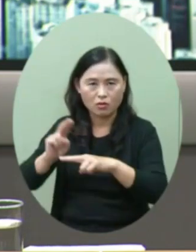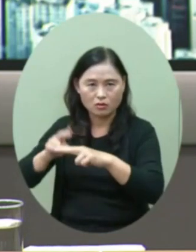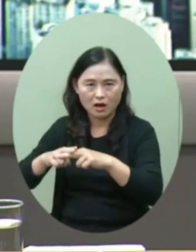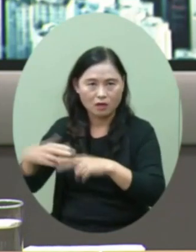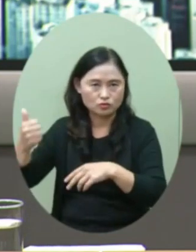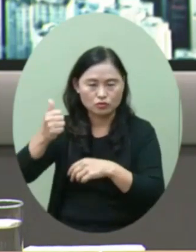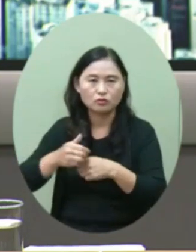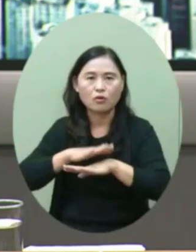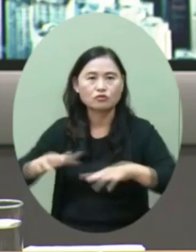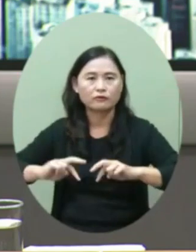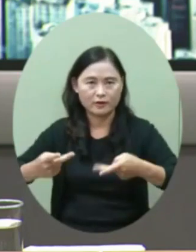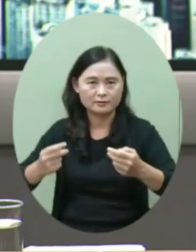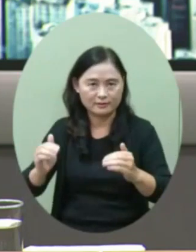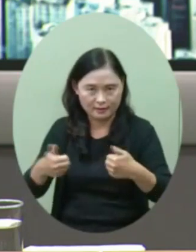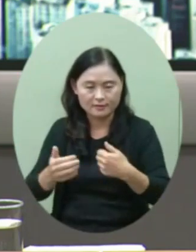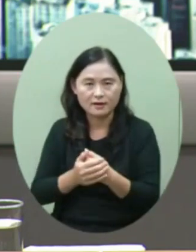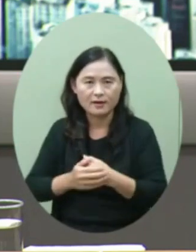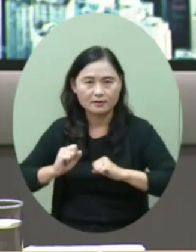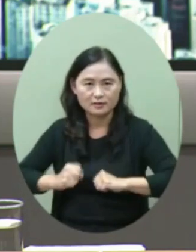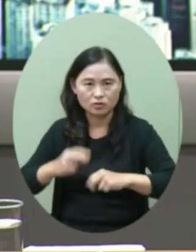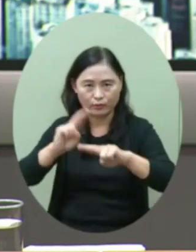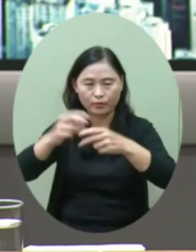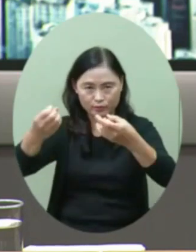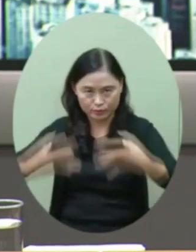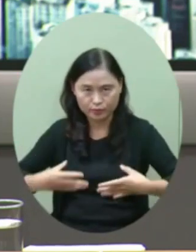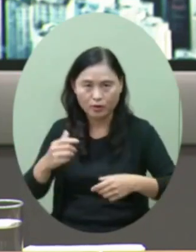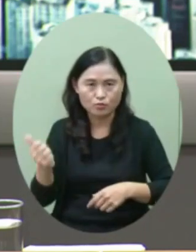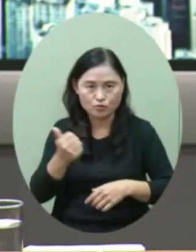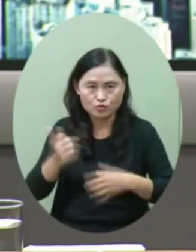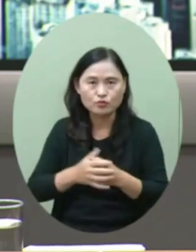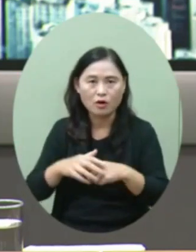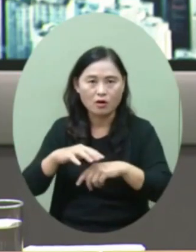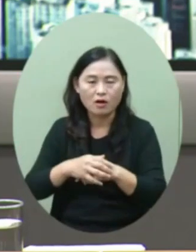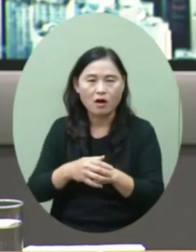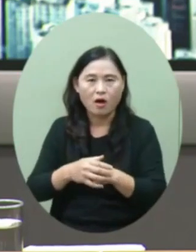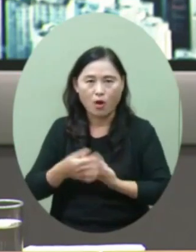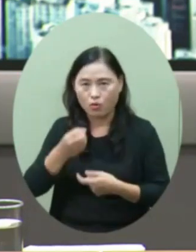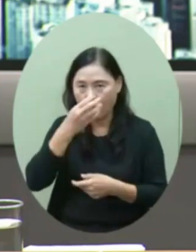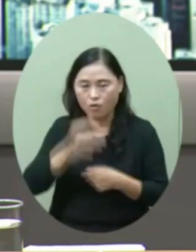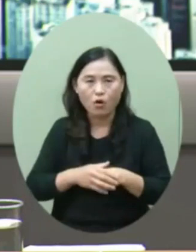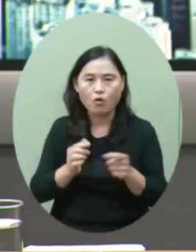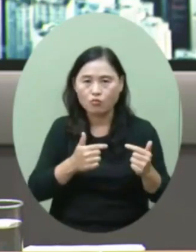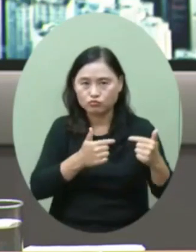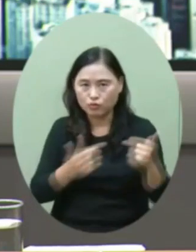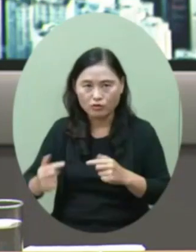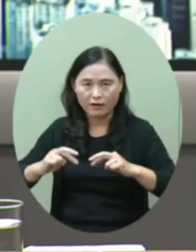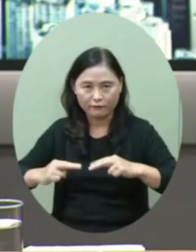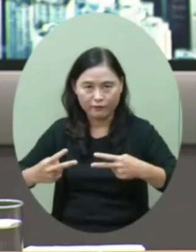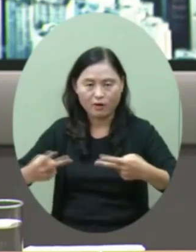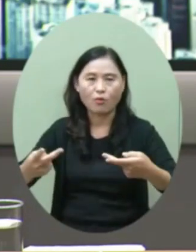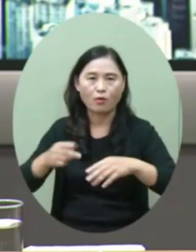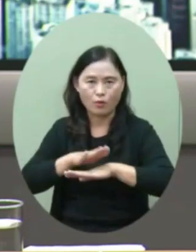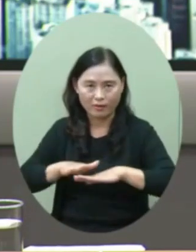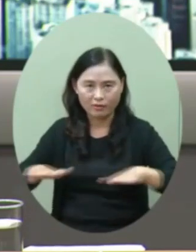May, it was clearly stated out that to ensure national security and the national interest, and to ensure